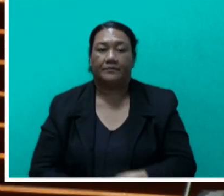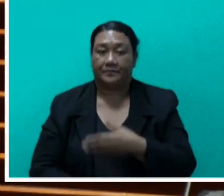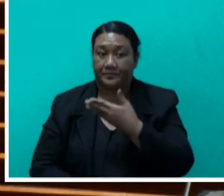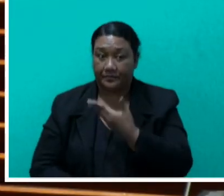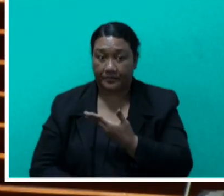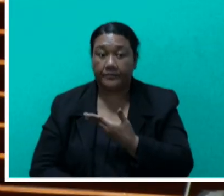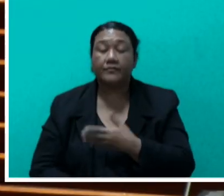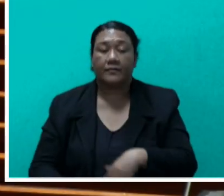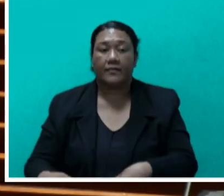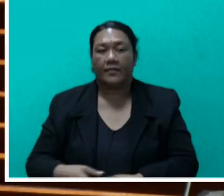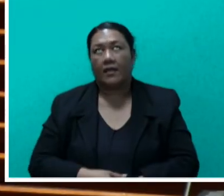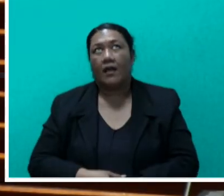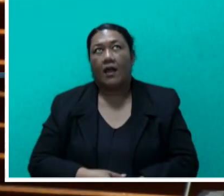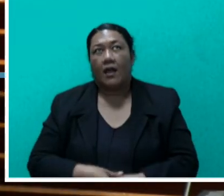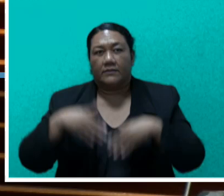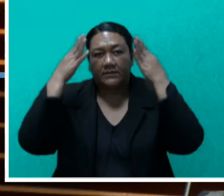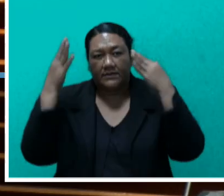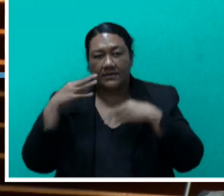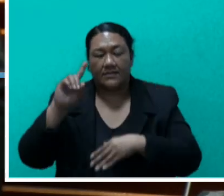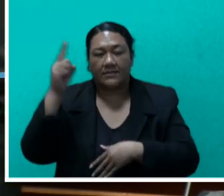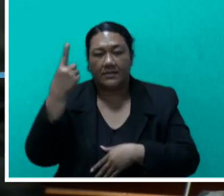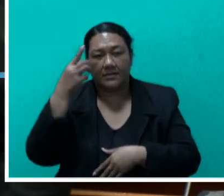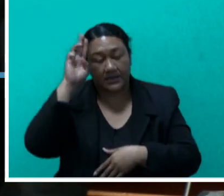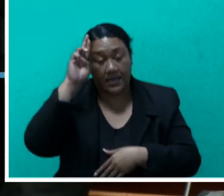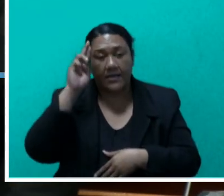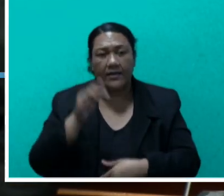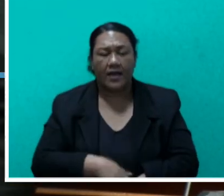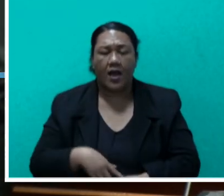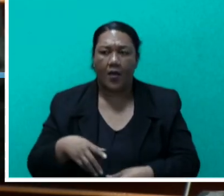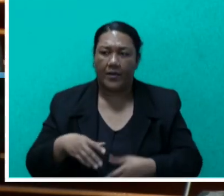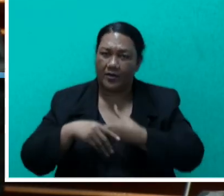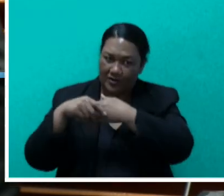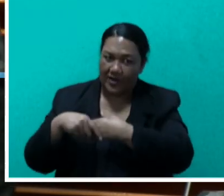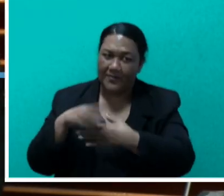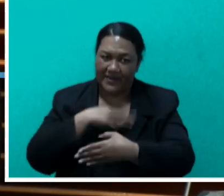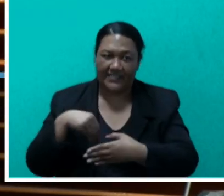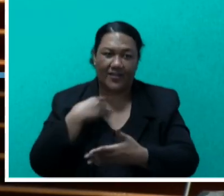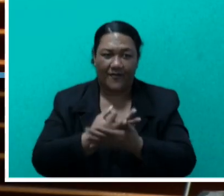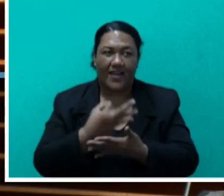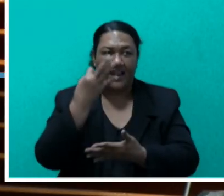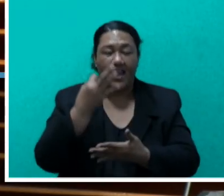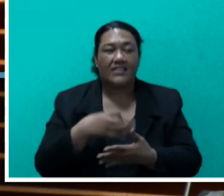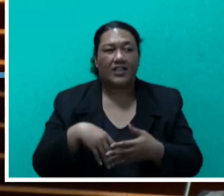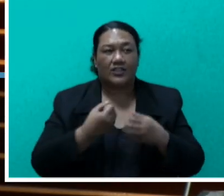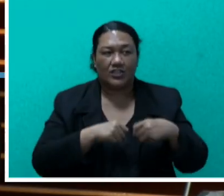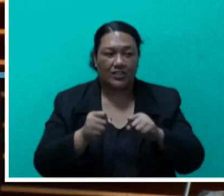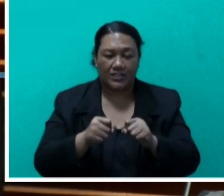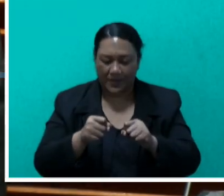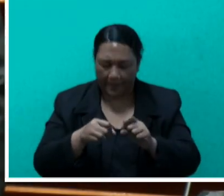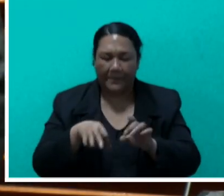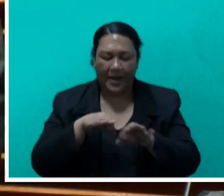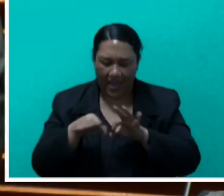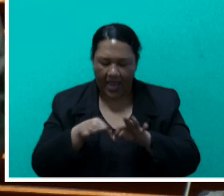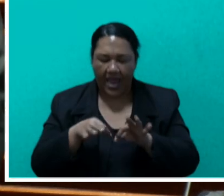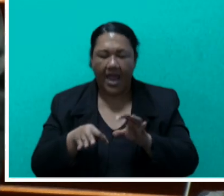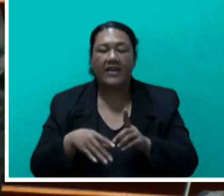Mr. Speaker, sir, firstly, I'd like to congratulate the Minister of Finance, Strategic Planning, National Development and Statistics for the